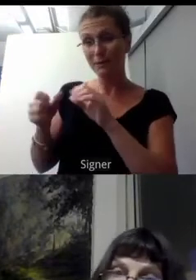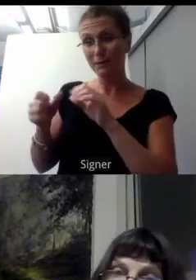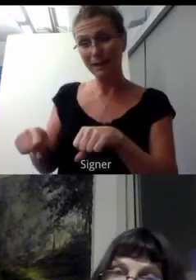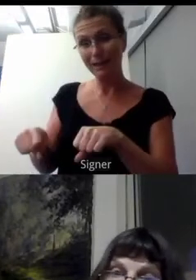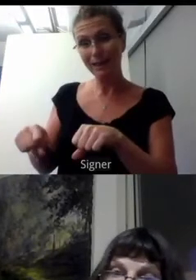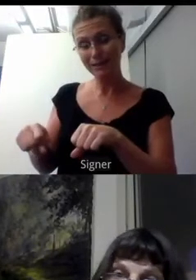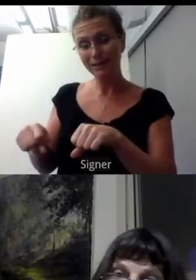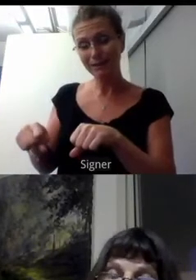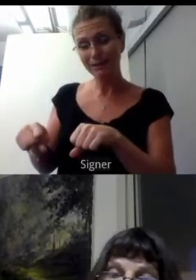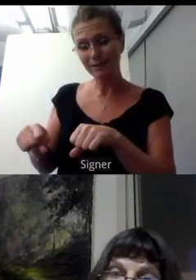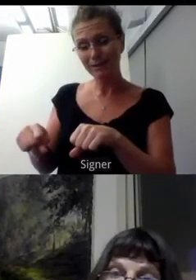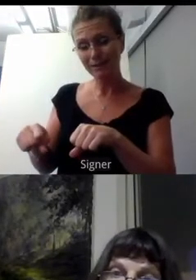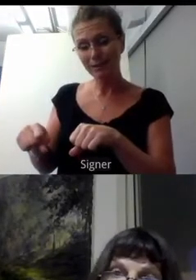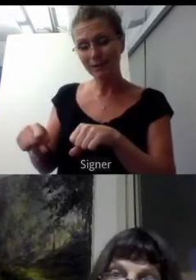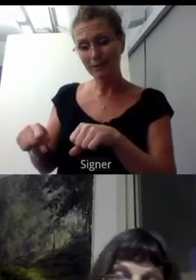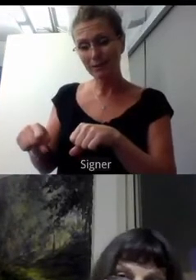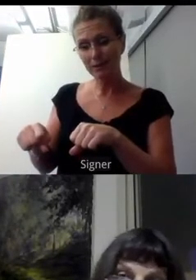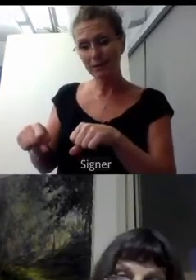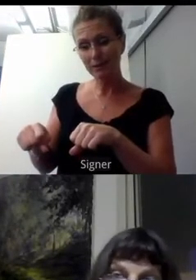file